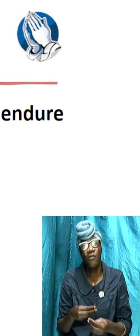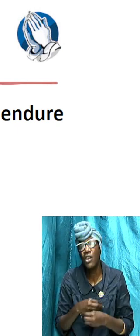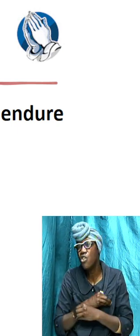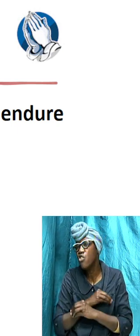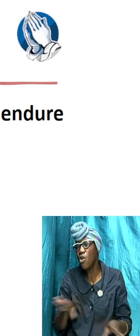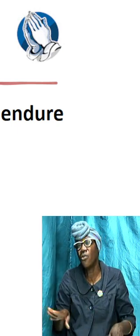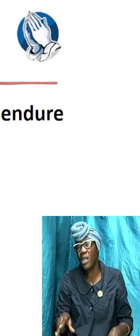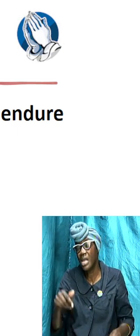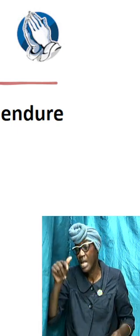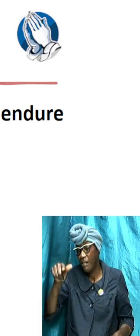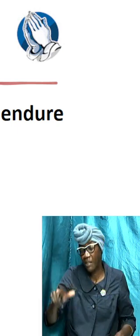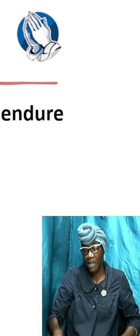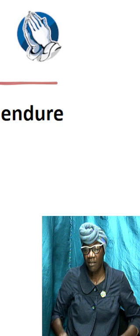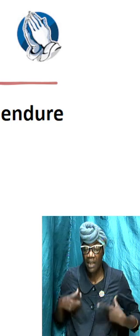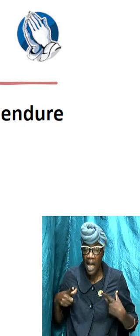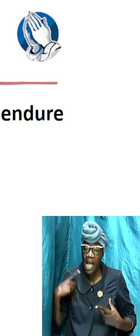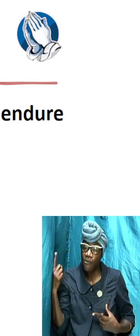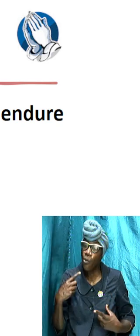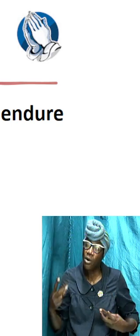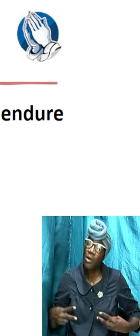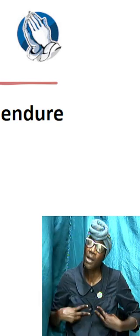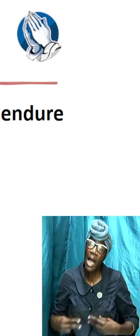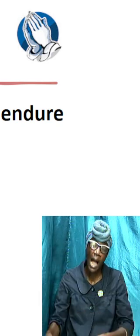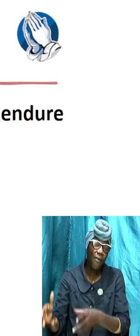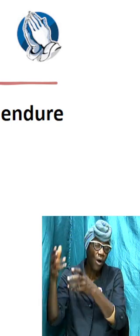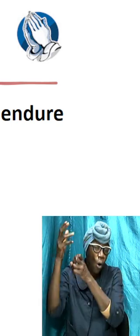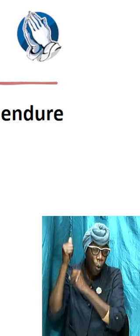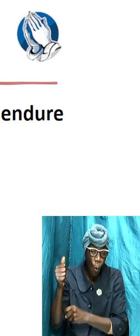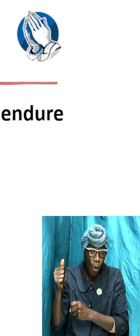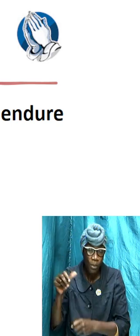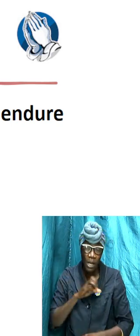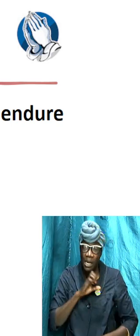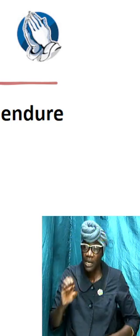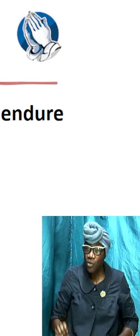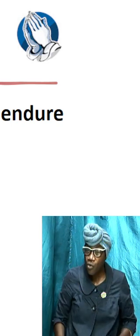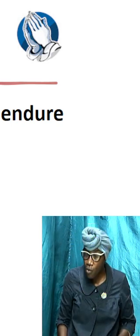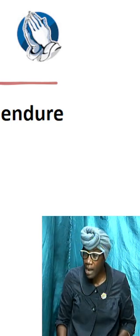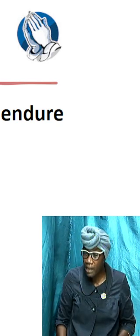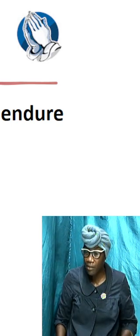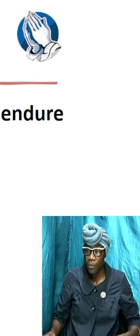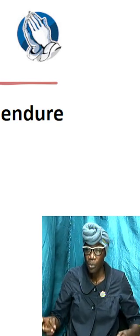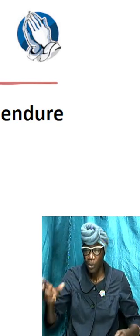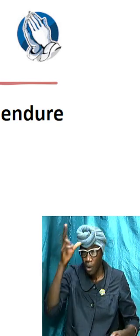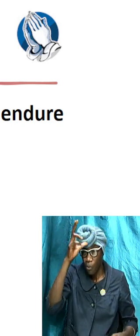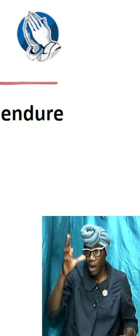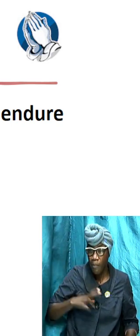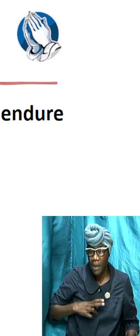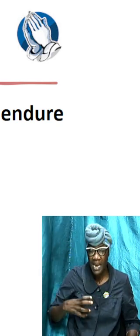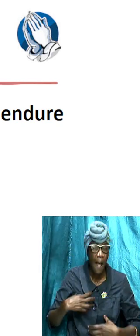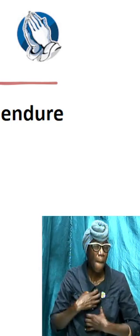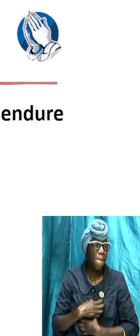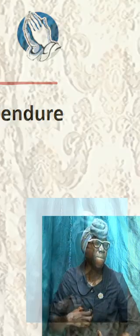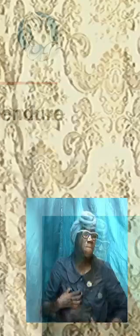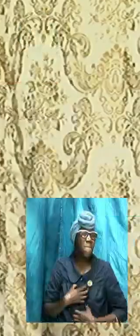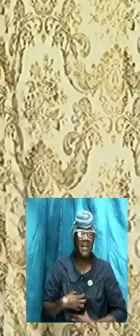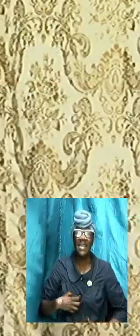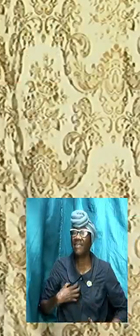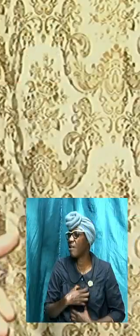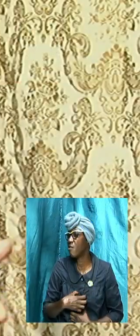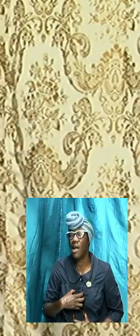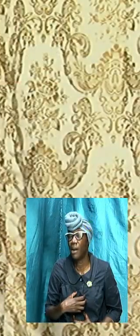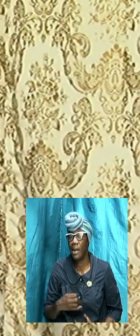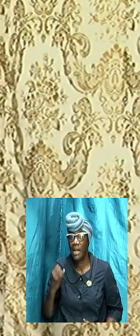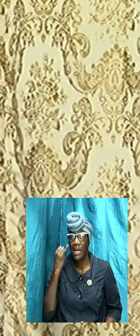life only we have hope in Christ, we have men most miserable. And even if God doesn't repay you, as it were, in this life, even